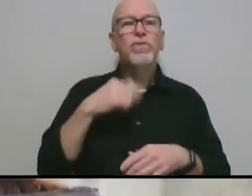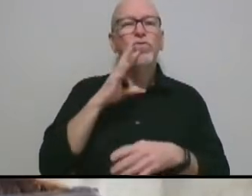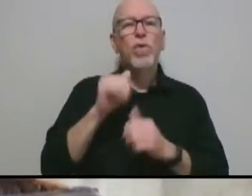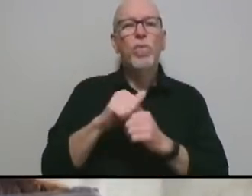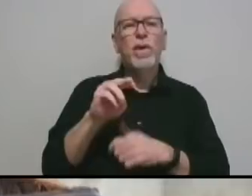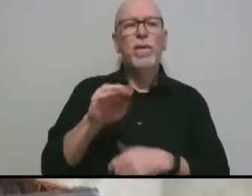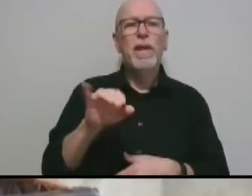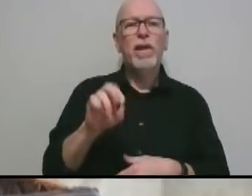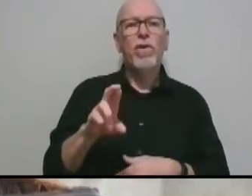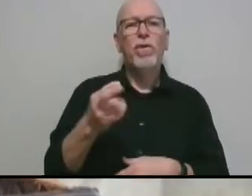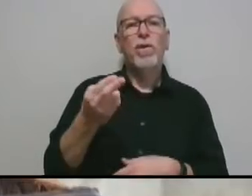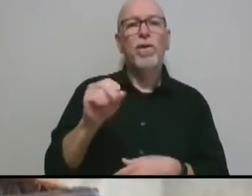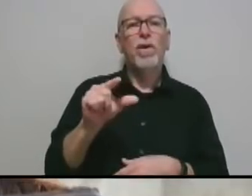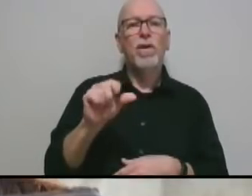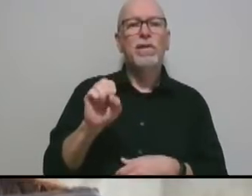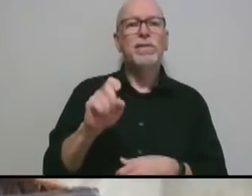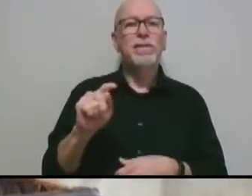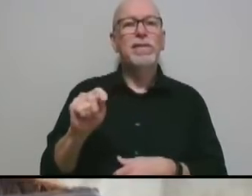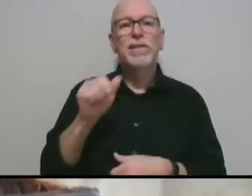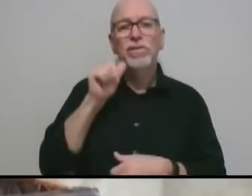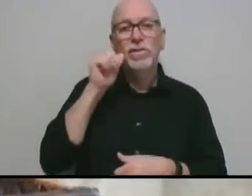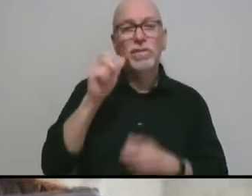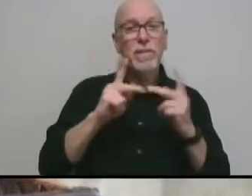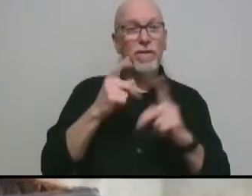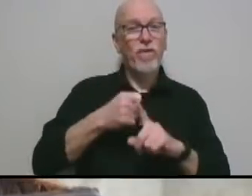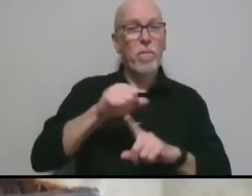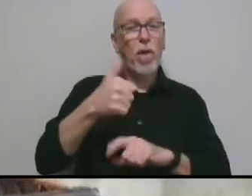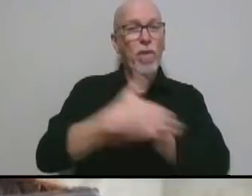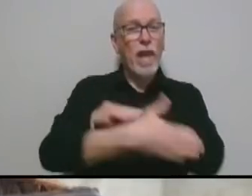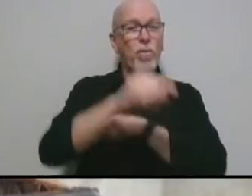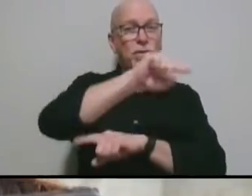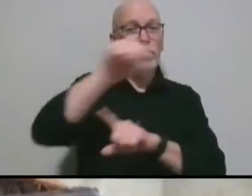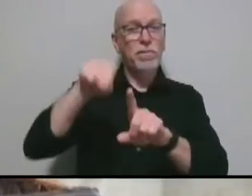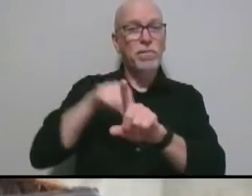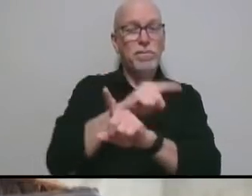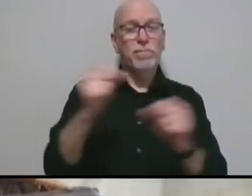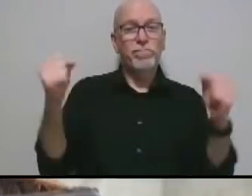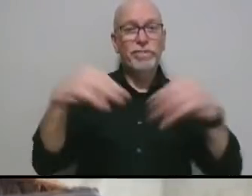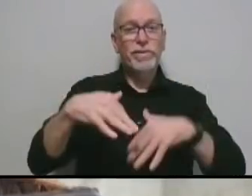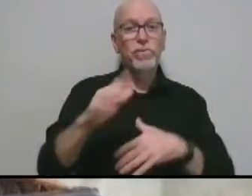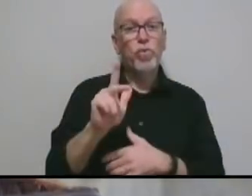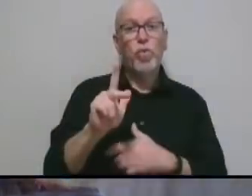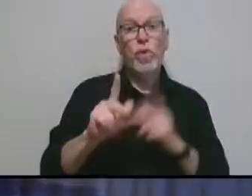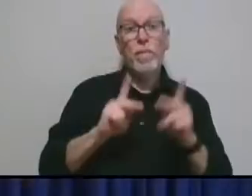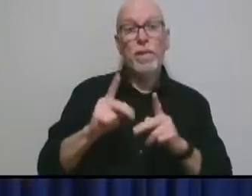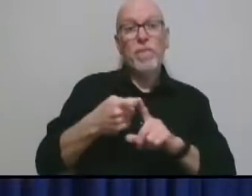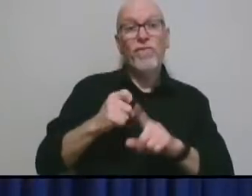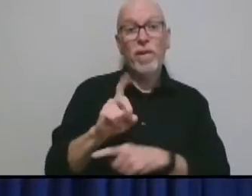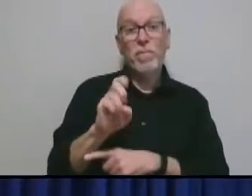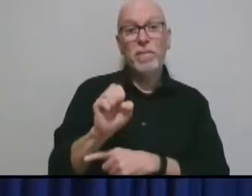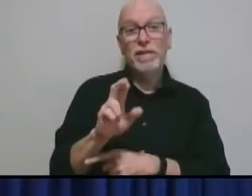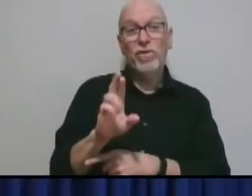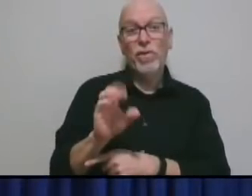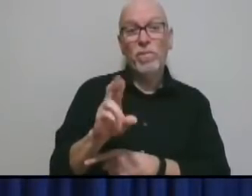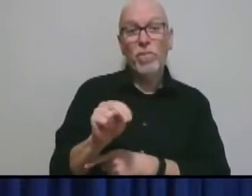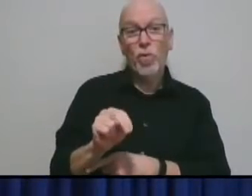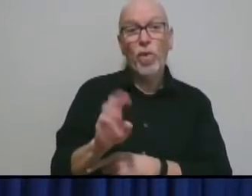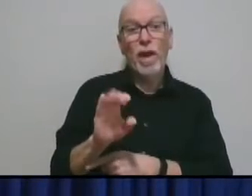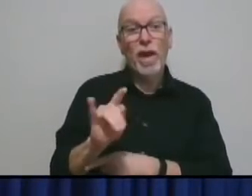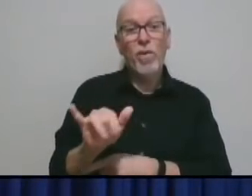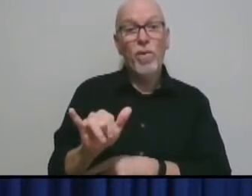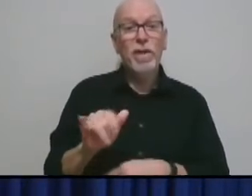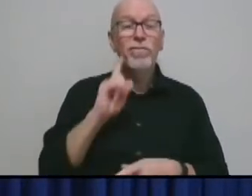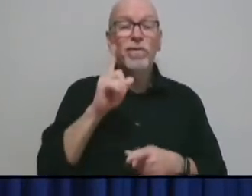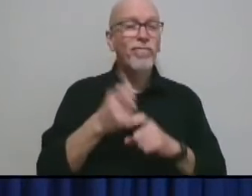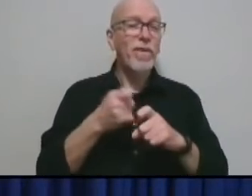yesterday. Hundreds of people come from surrounding counties. We saw 23 people drive up from Dearborn County. We saw people come from all over the